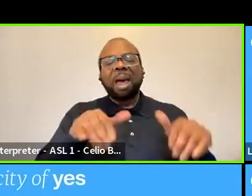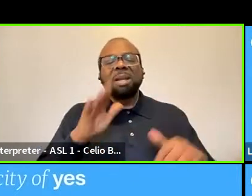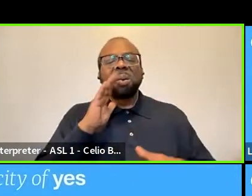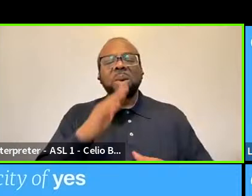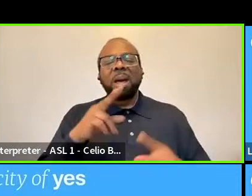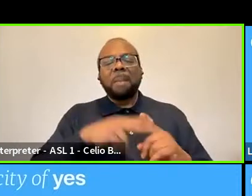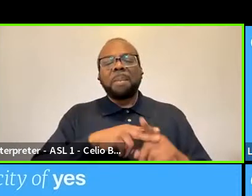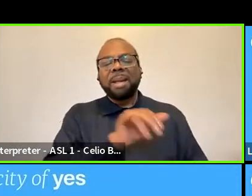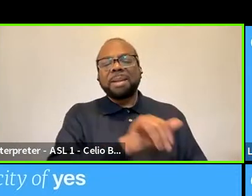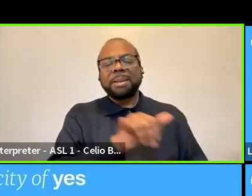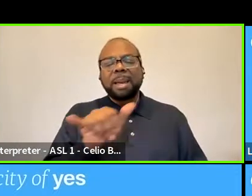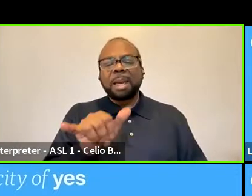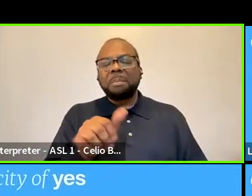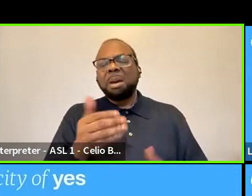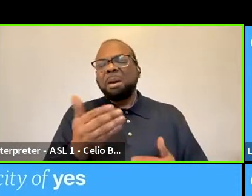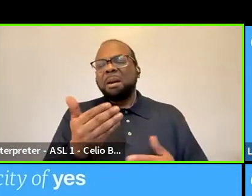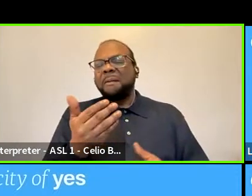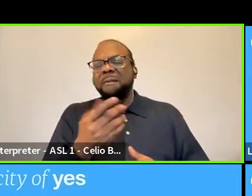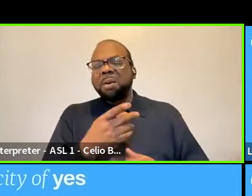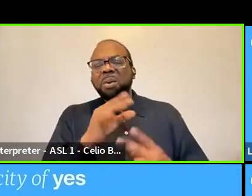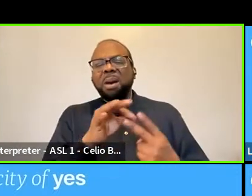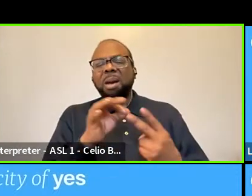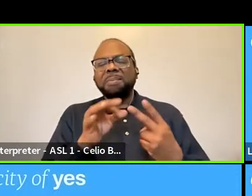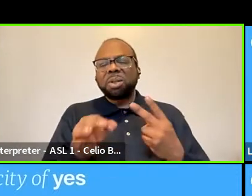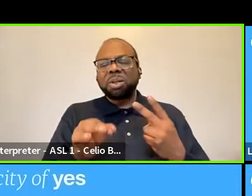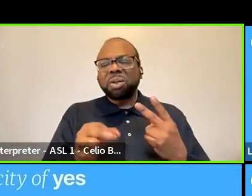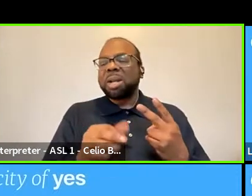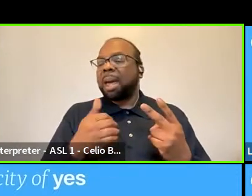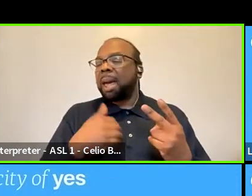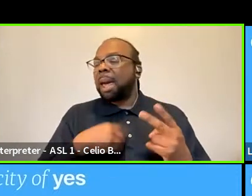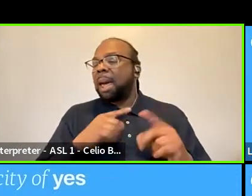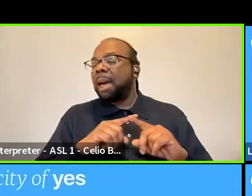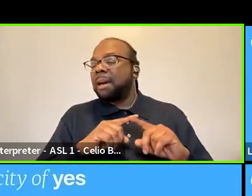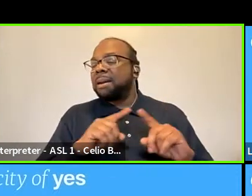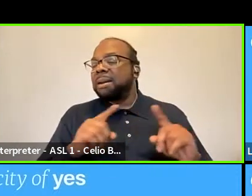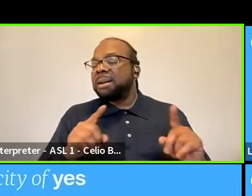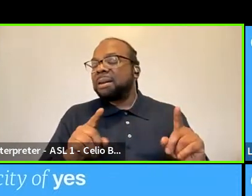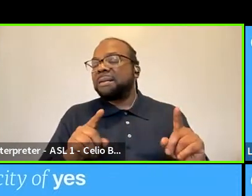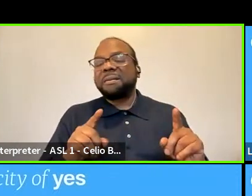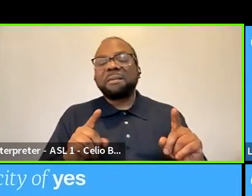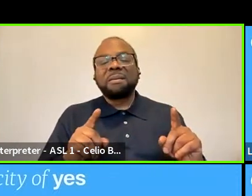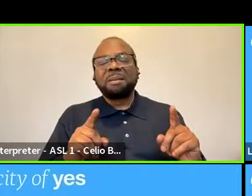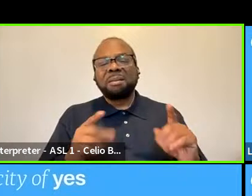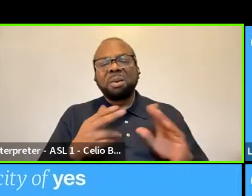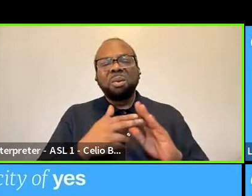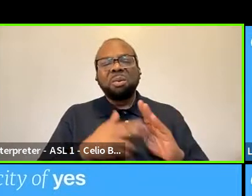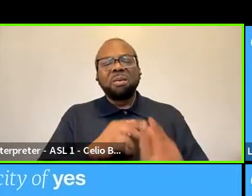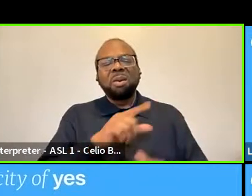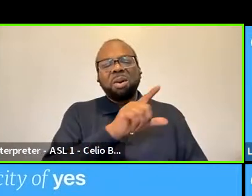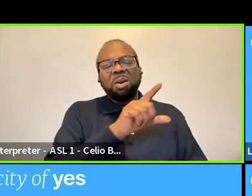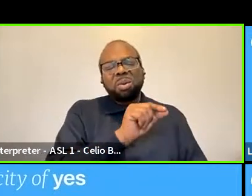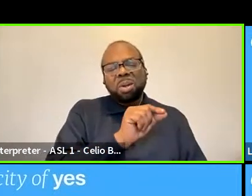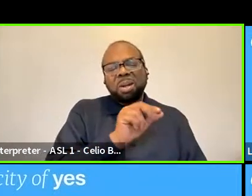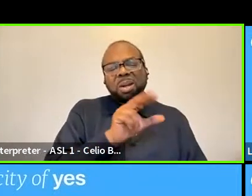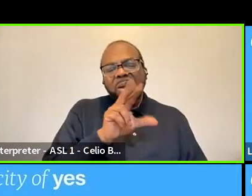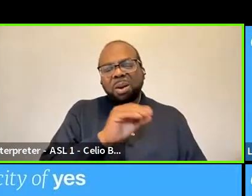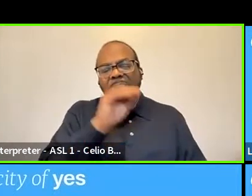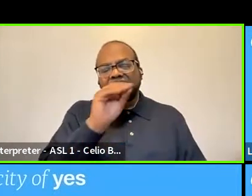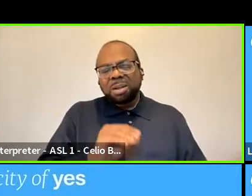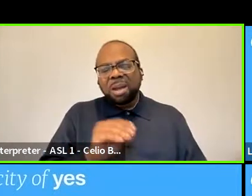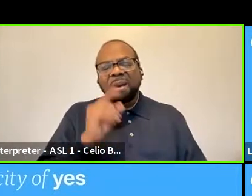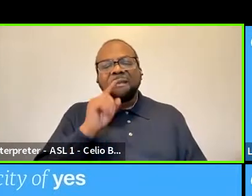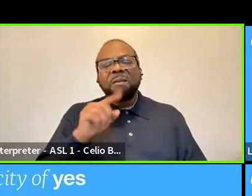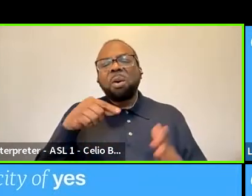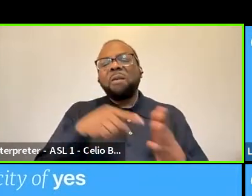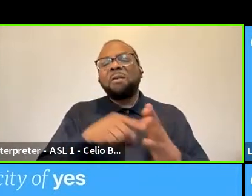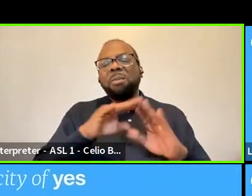There are a few options that have different set asides from 20 to 30 percent set asides of affordable housing and